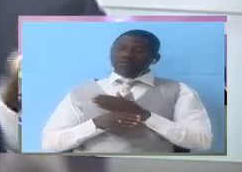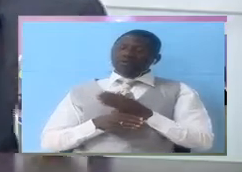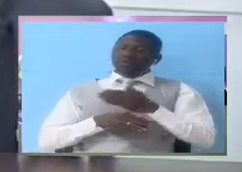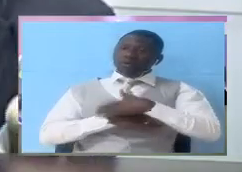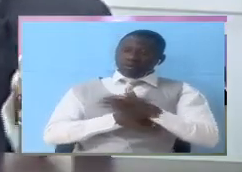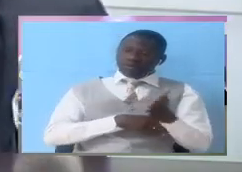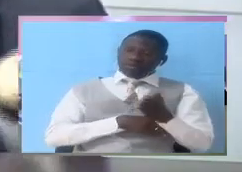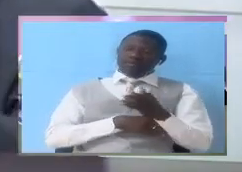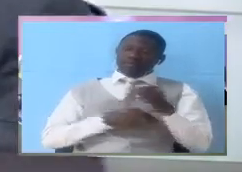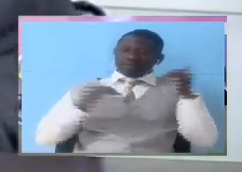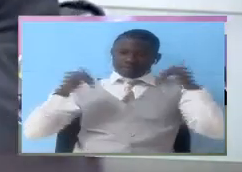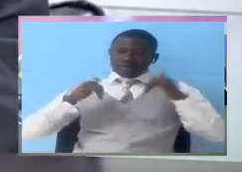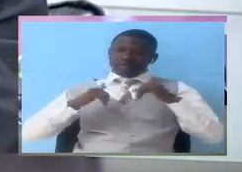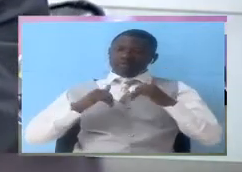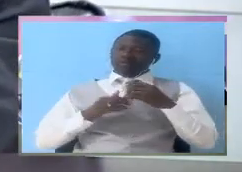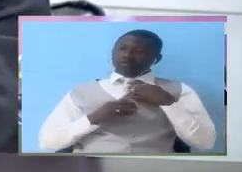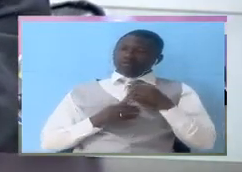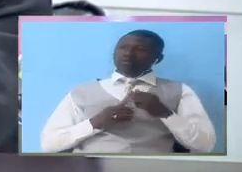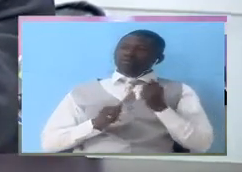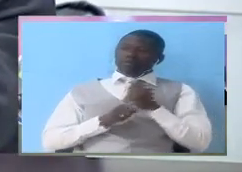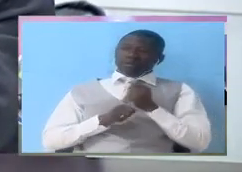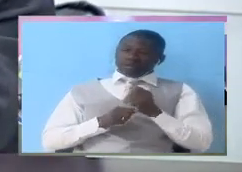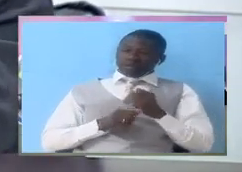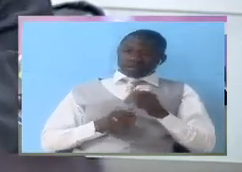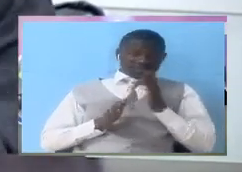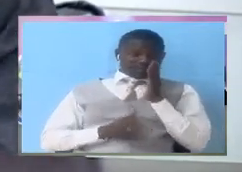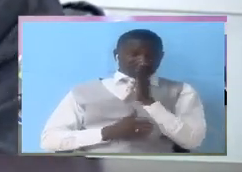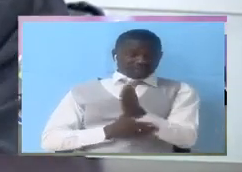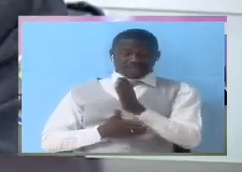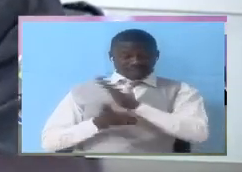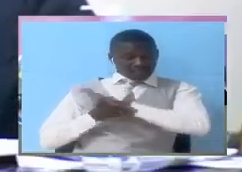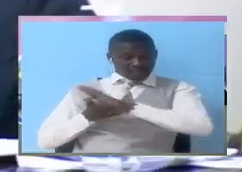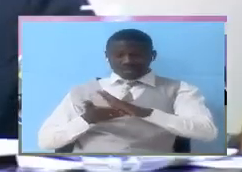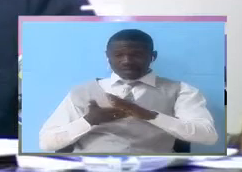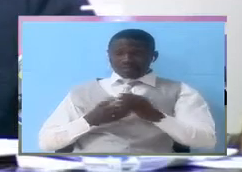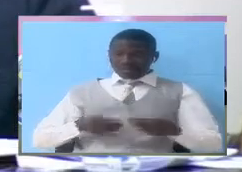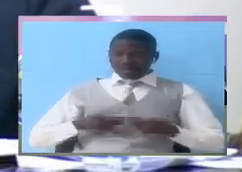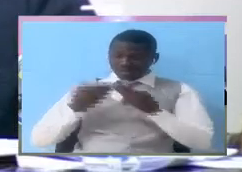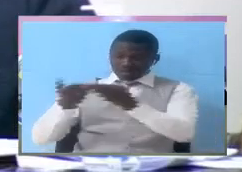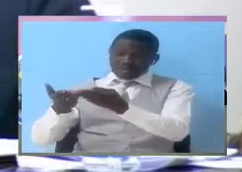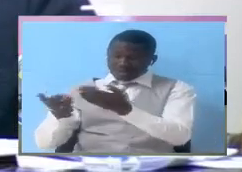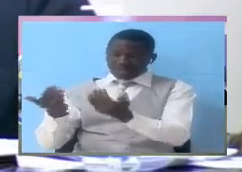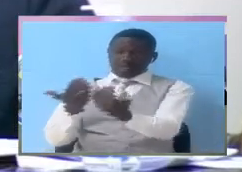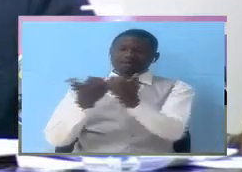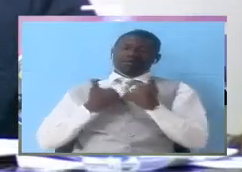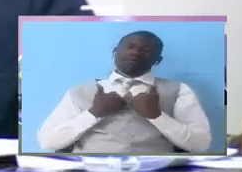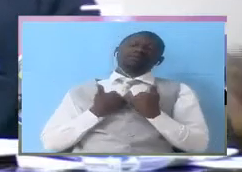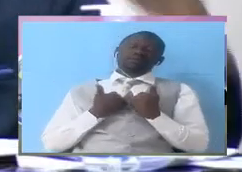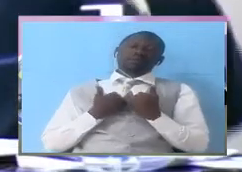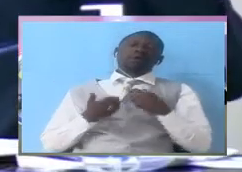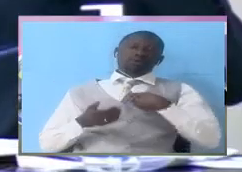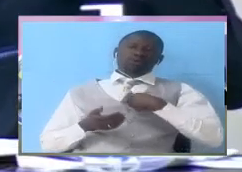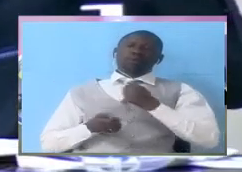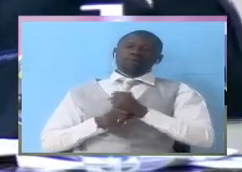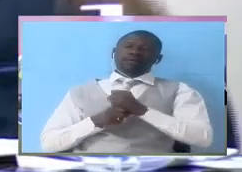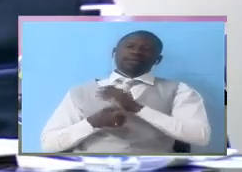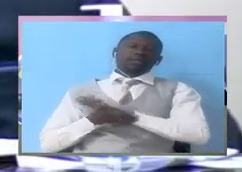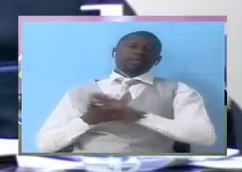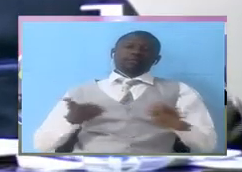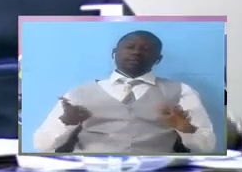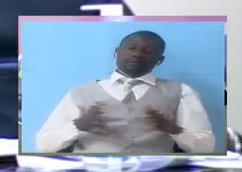decided to formalize it and send it over here. Mune pour mu leral nak lolu rek moy li tax lead counsel jot kayit bobu nonu